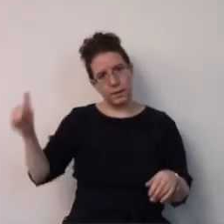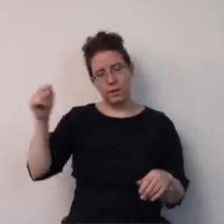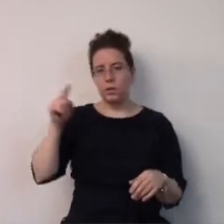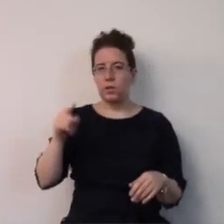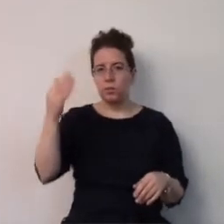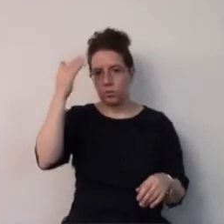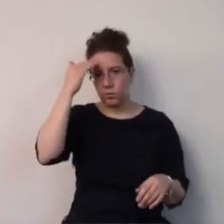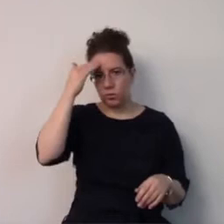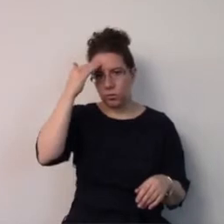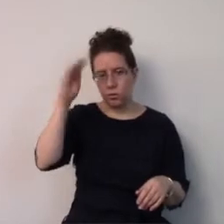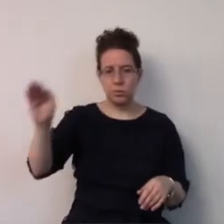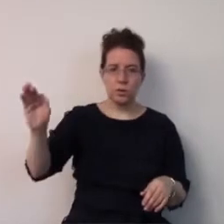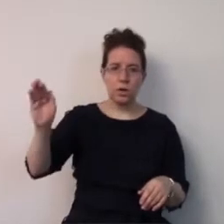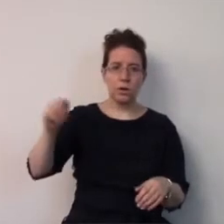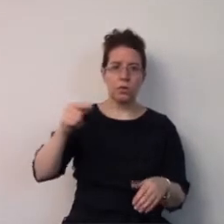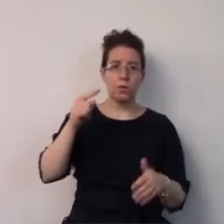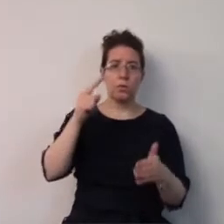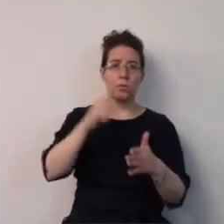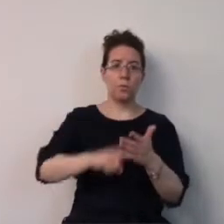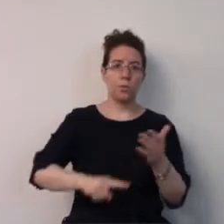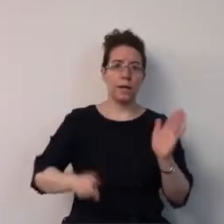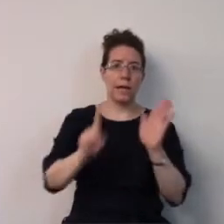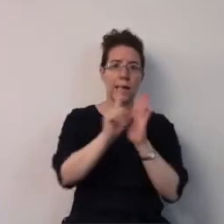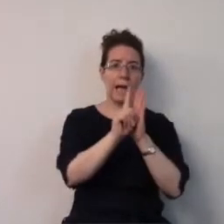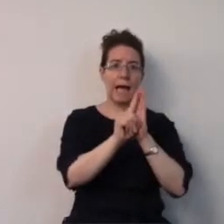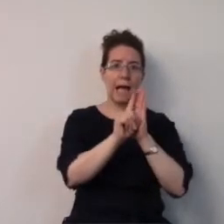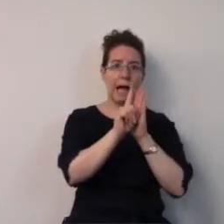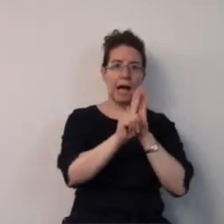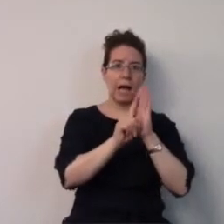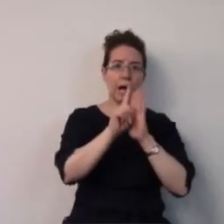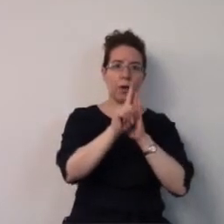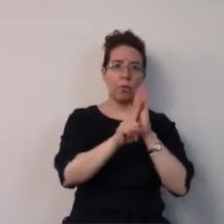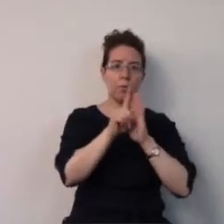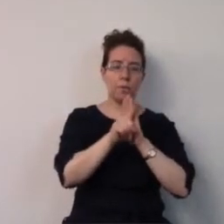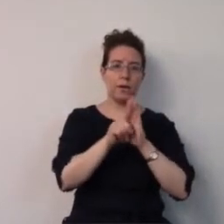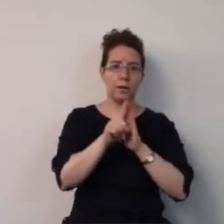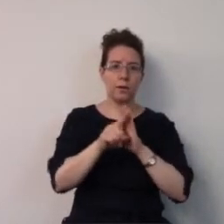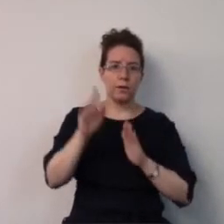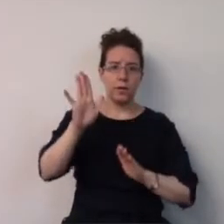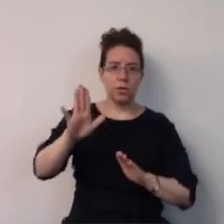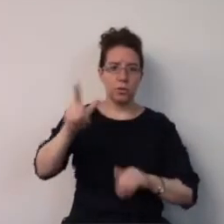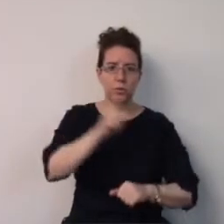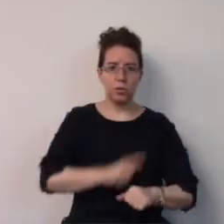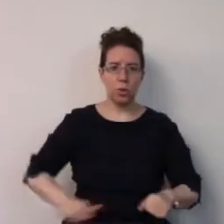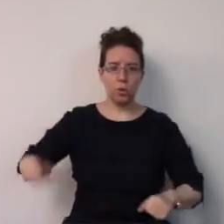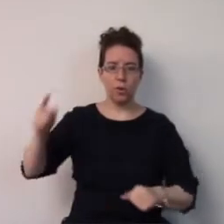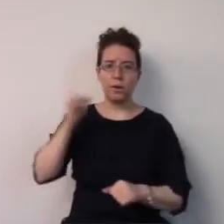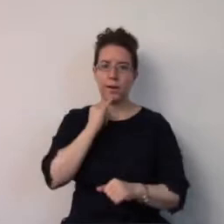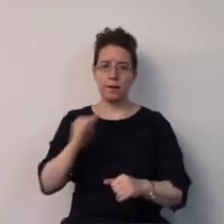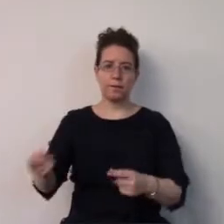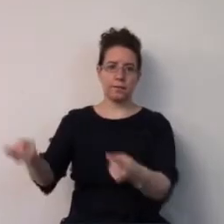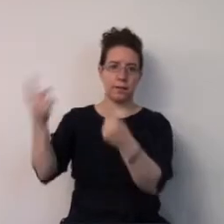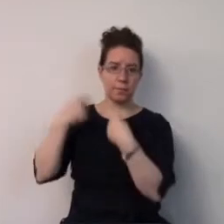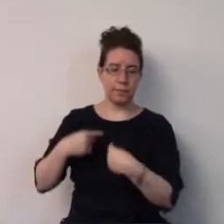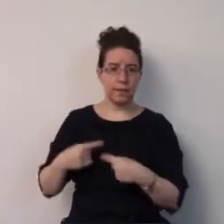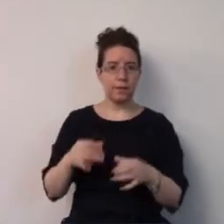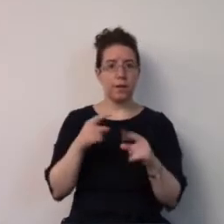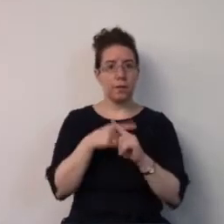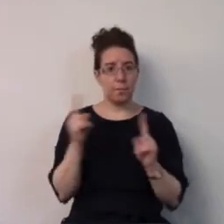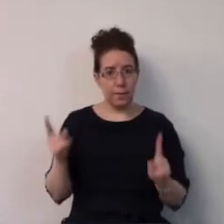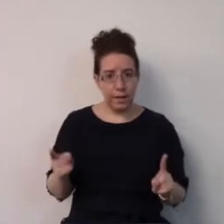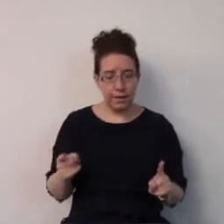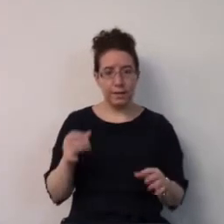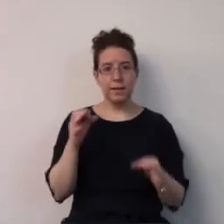suffered his house to be broken up. Therefore, be ye also ready, for in such an hour as ye